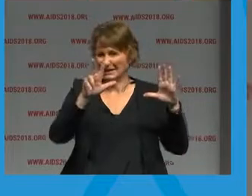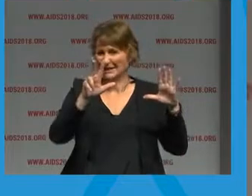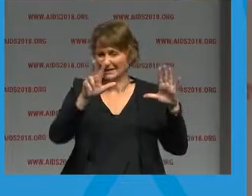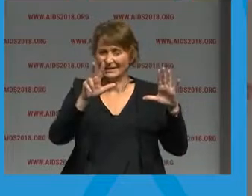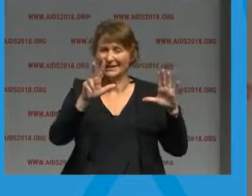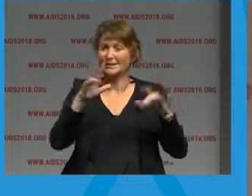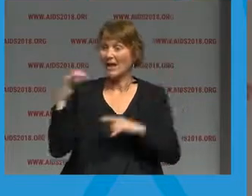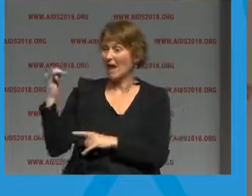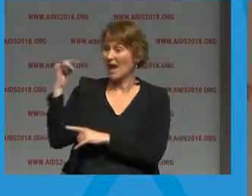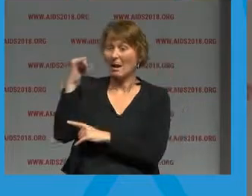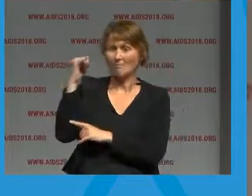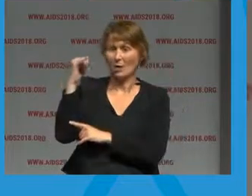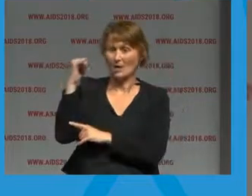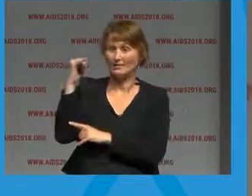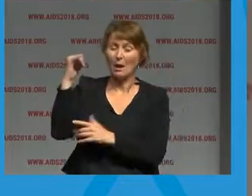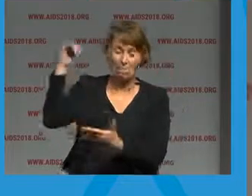day.